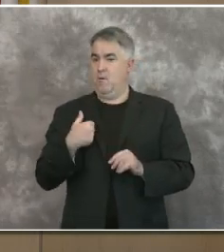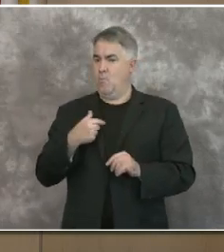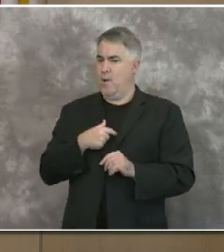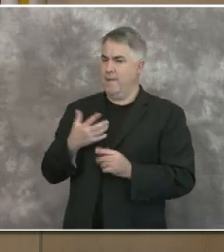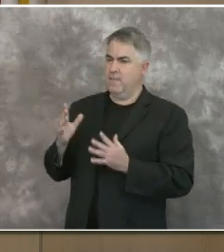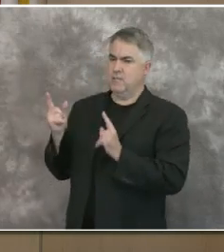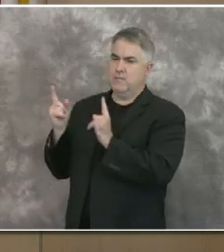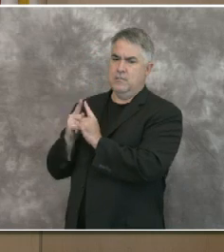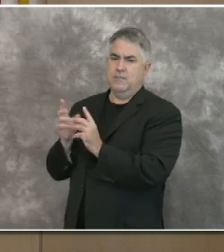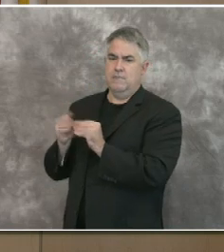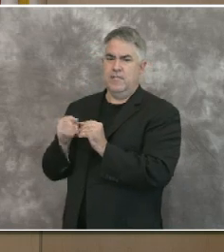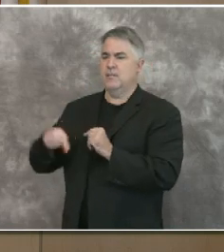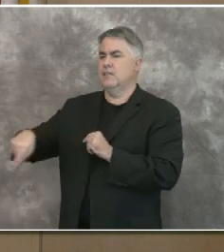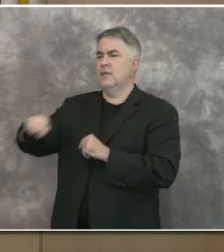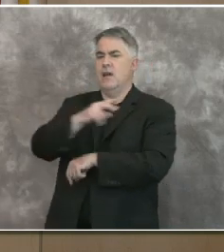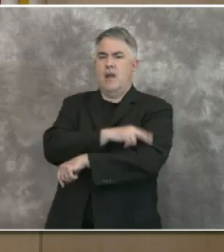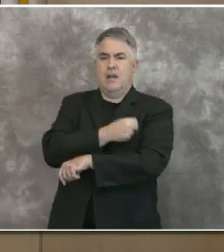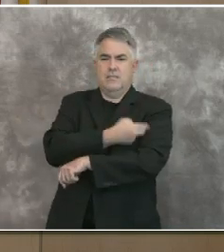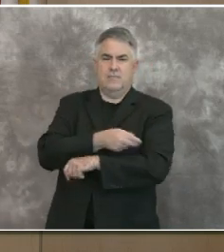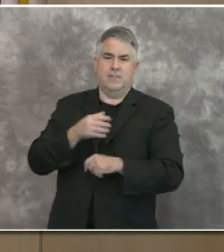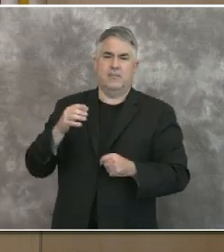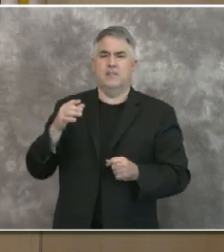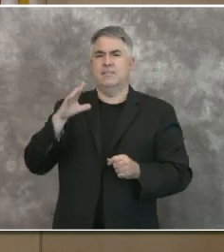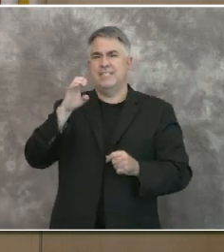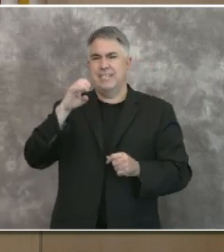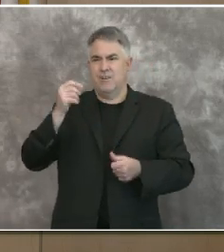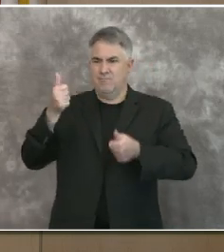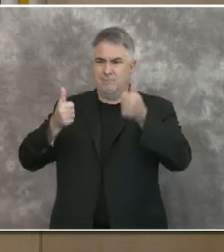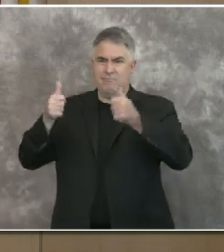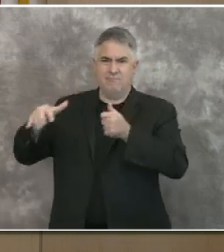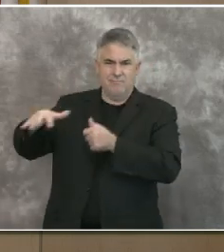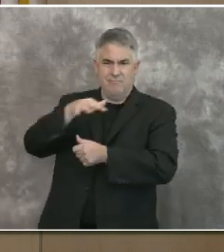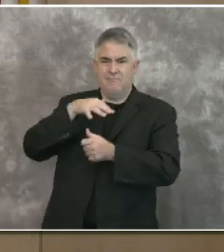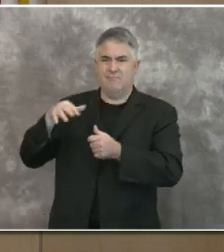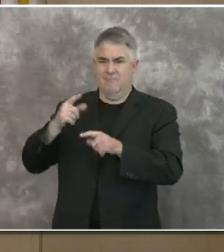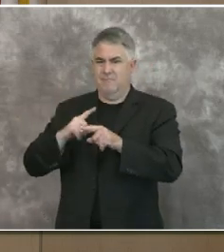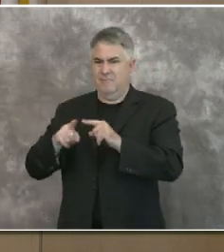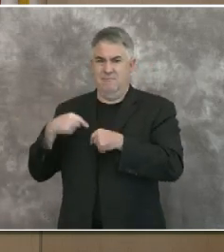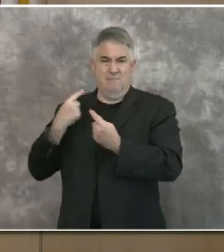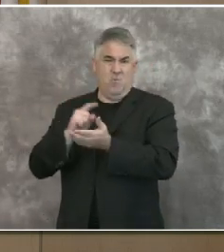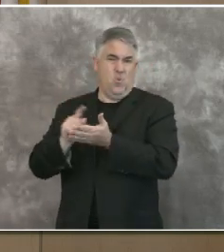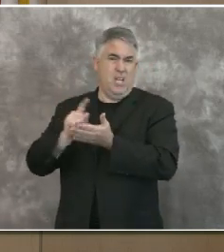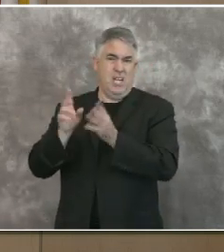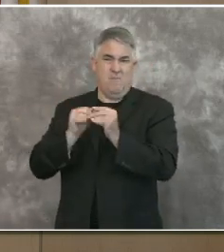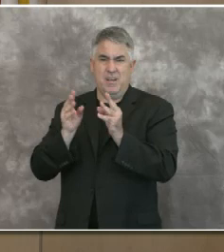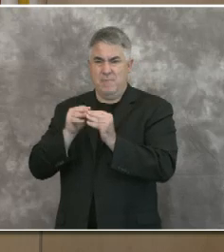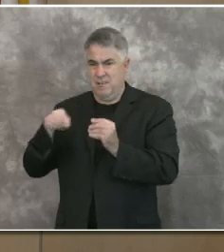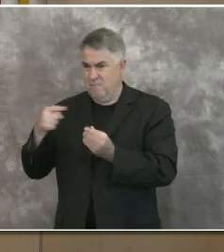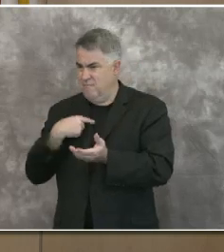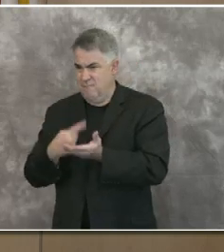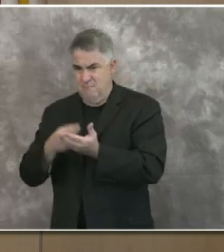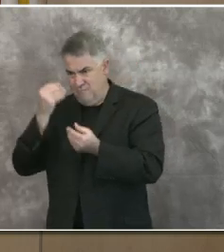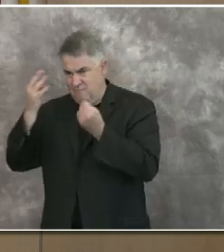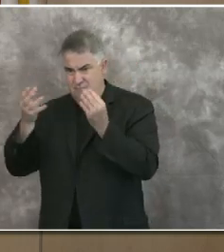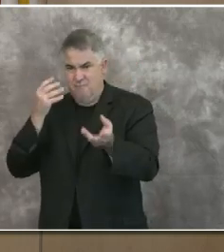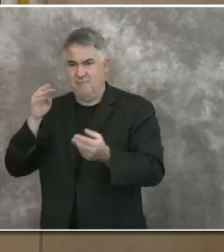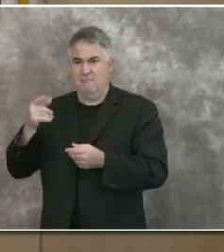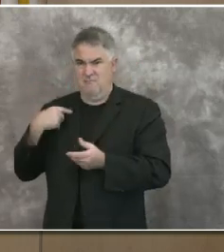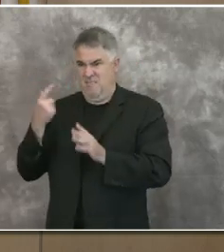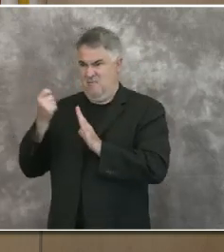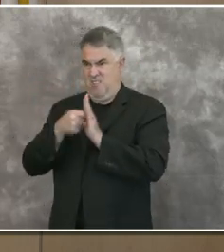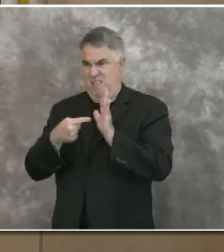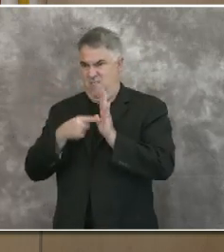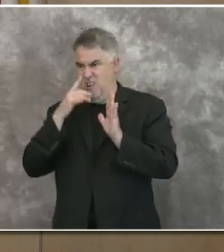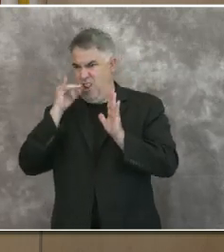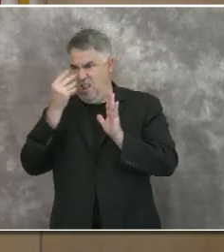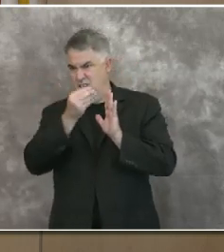of our hospital CEOs at a regular weekly meeting to share draft information. The